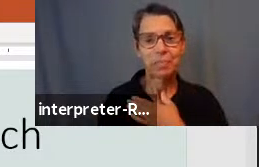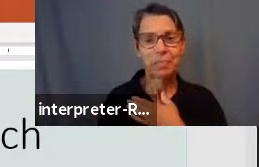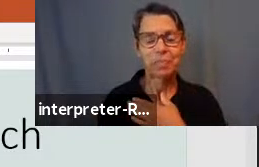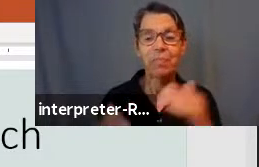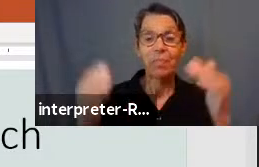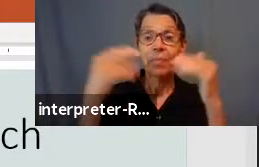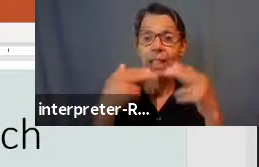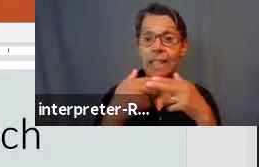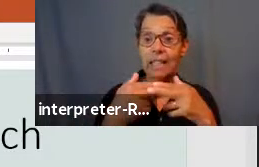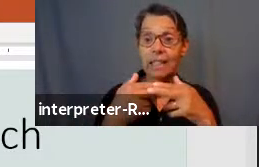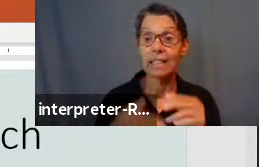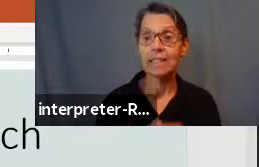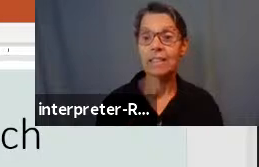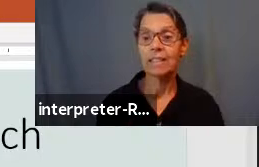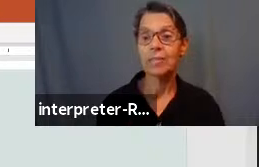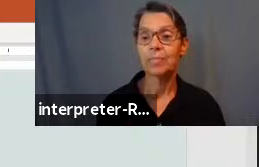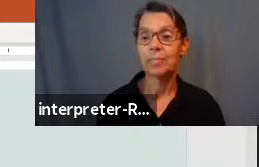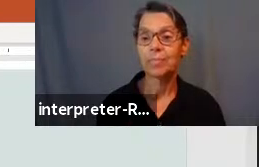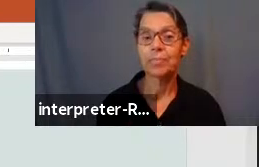please.